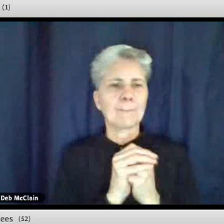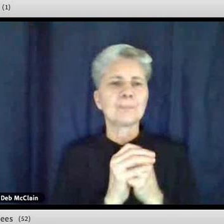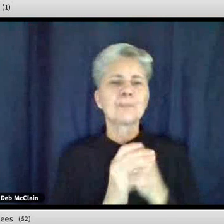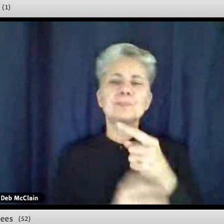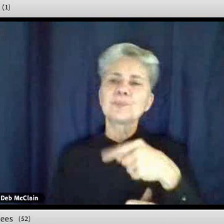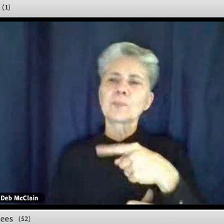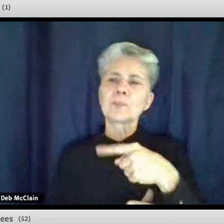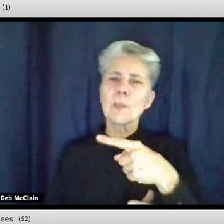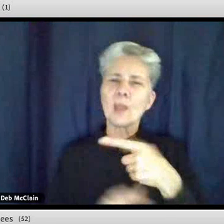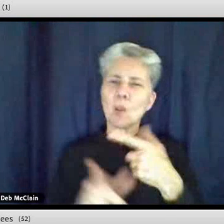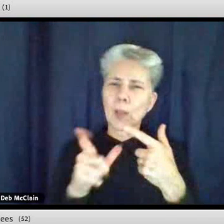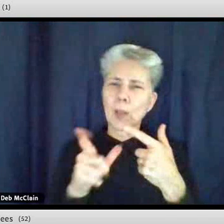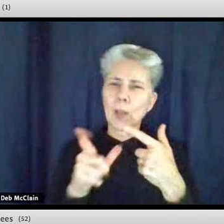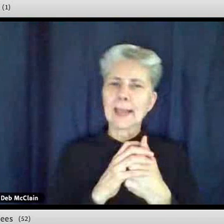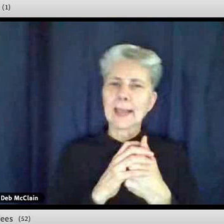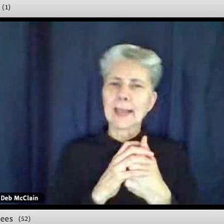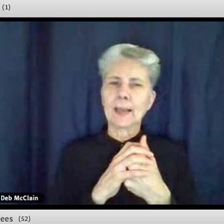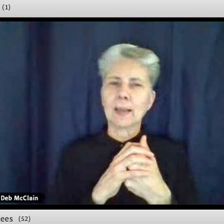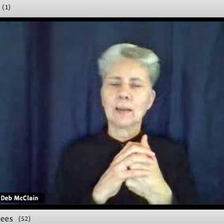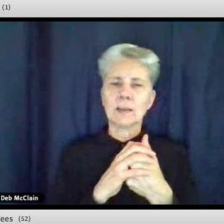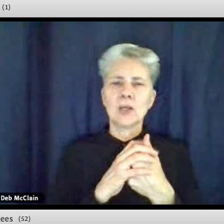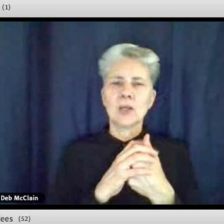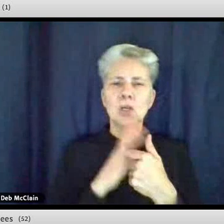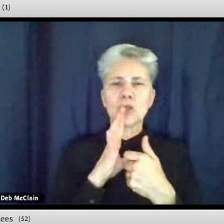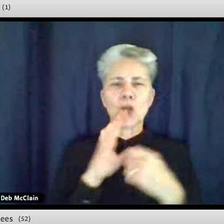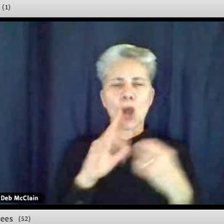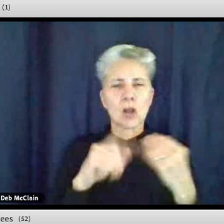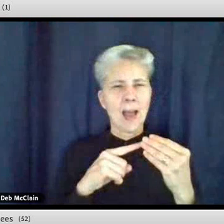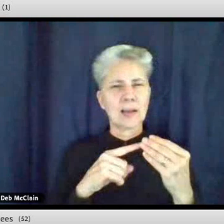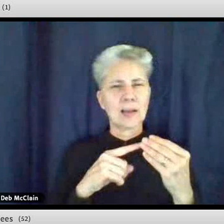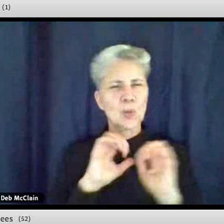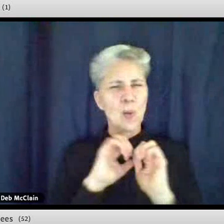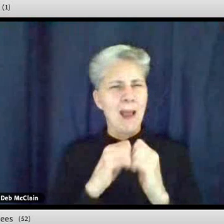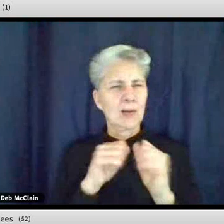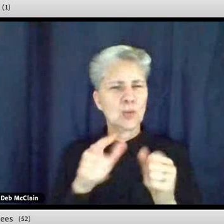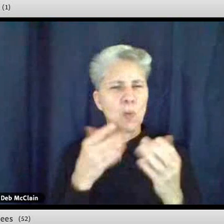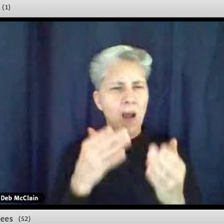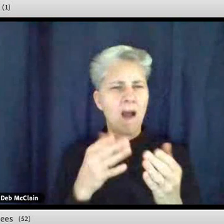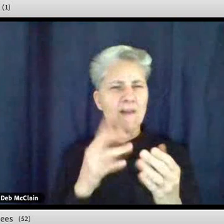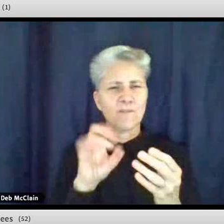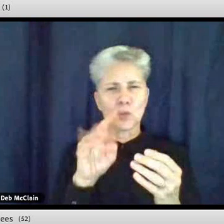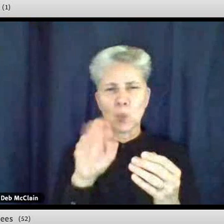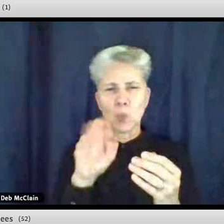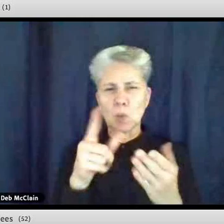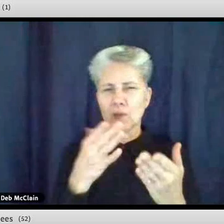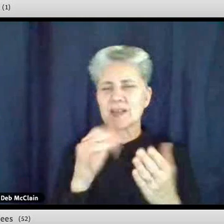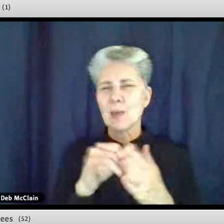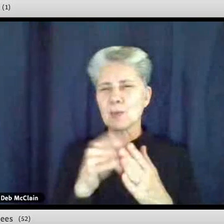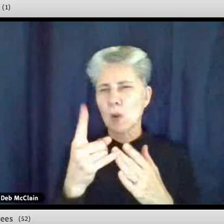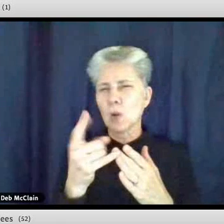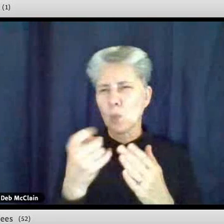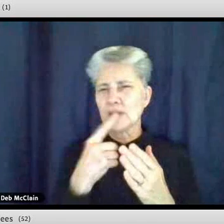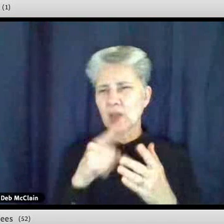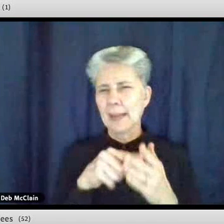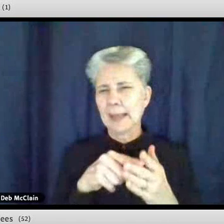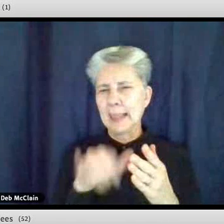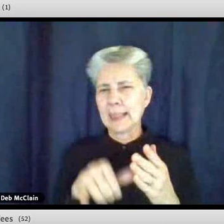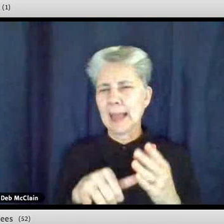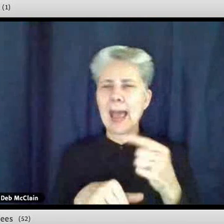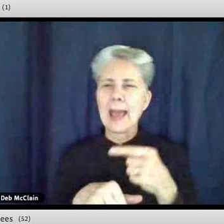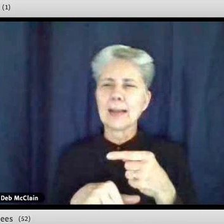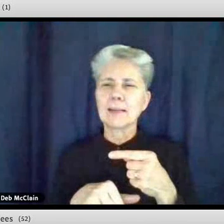coronavirus without reinventing the wheel. So I'm going to talk to you about that. Then really quickly, I wanted to talk to you. So